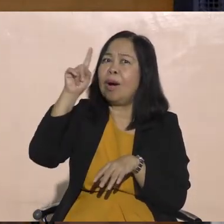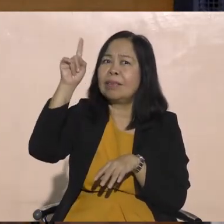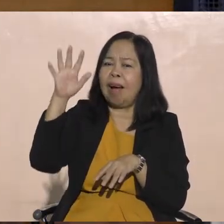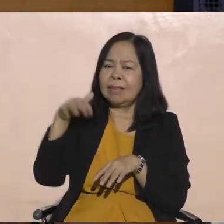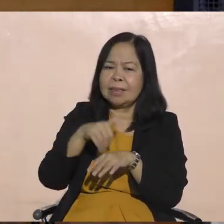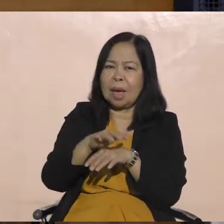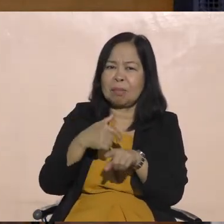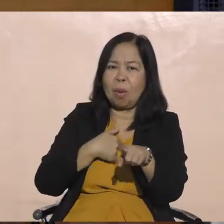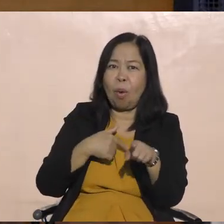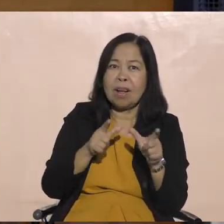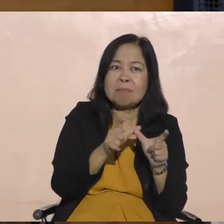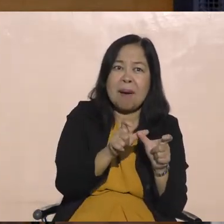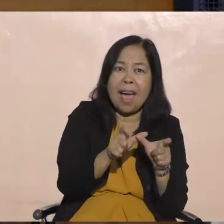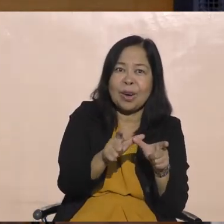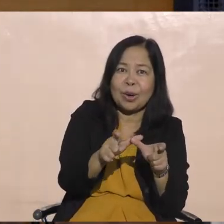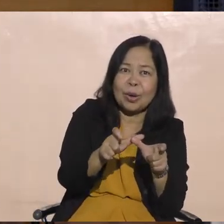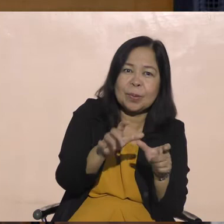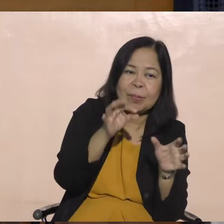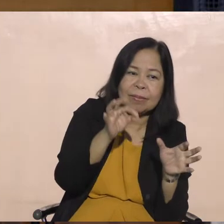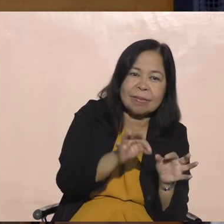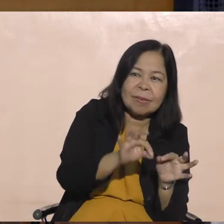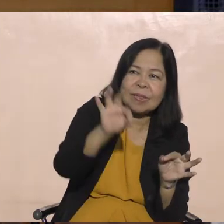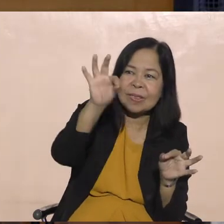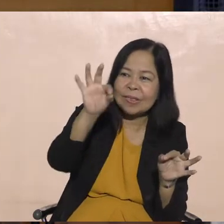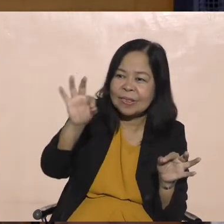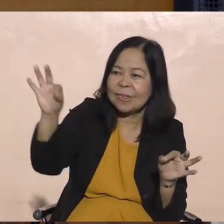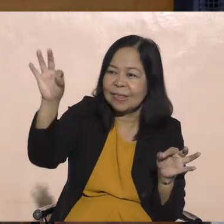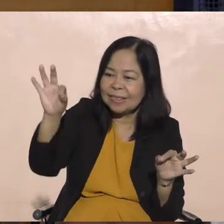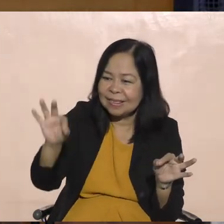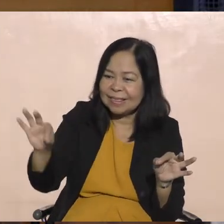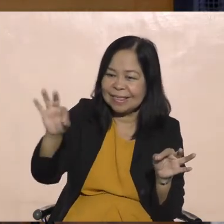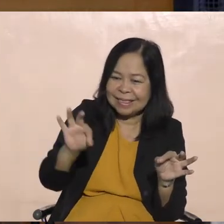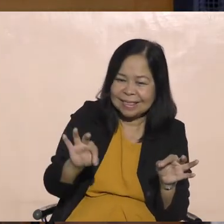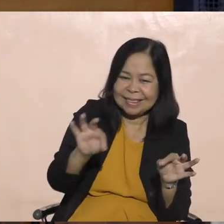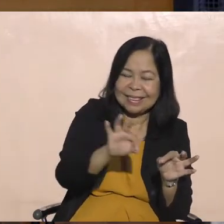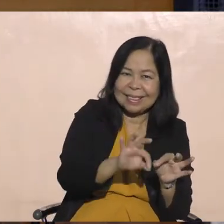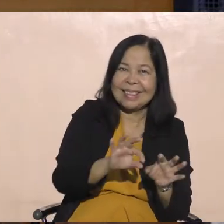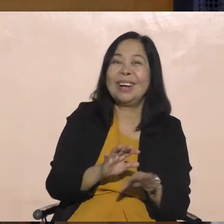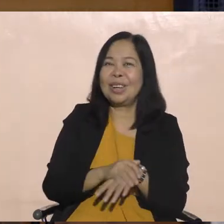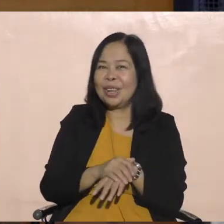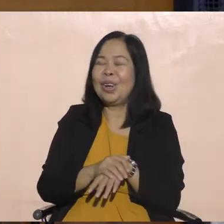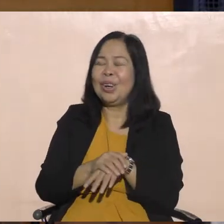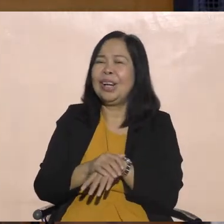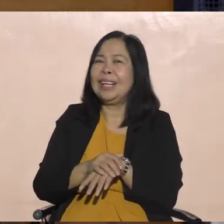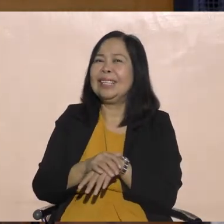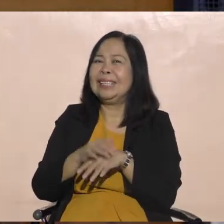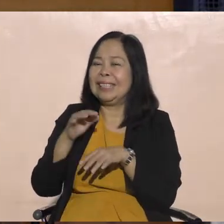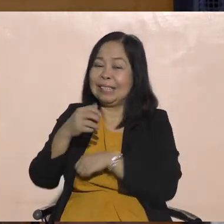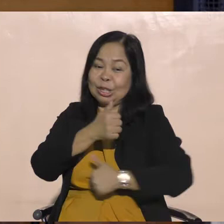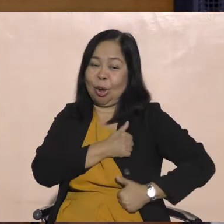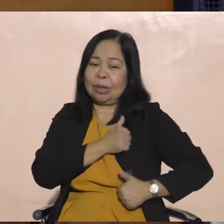spider web." Ningon siya, "Ang ako untang gikinahanglan, bato unta nga murag paril,